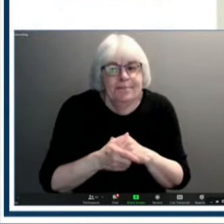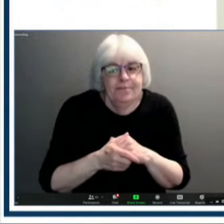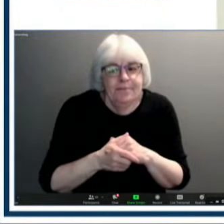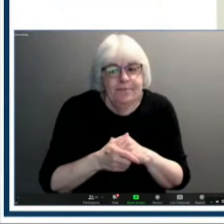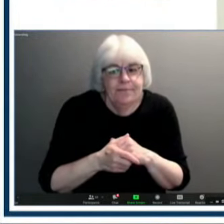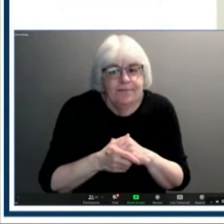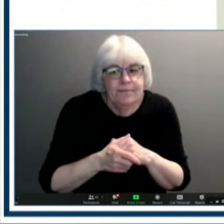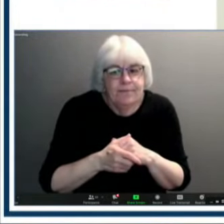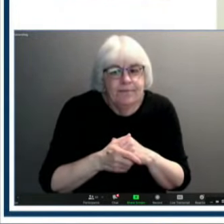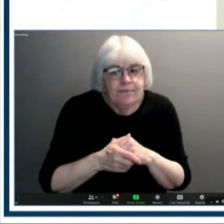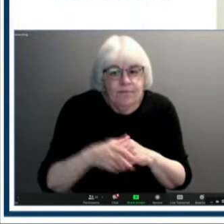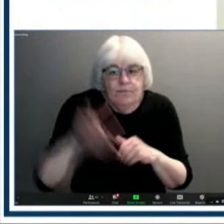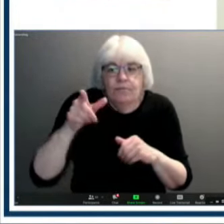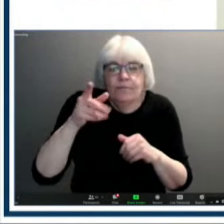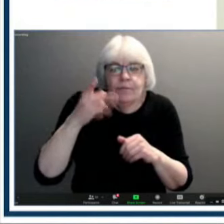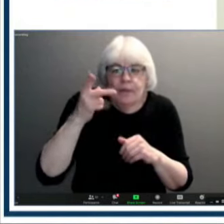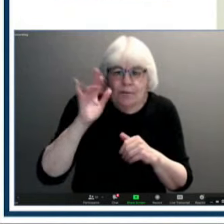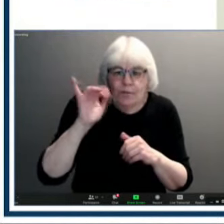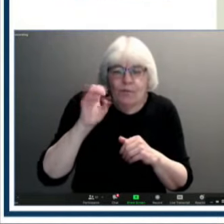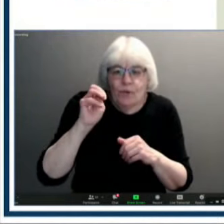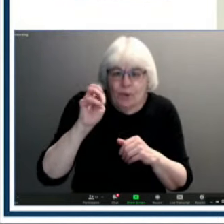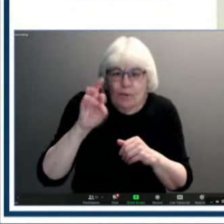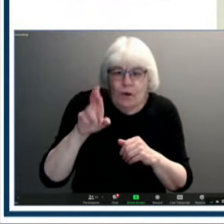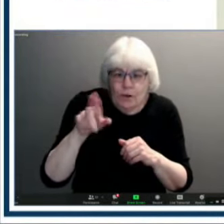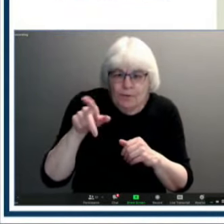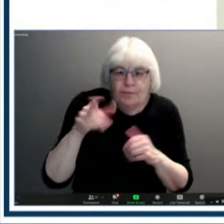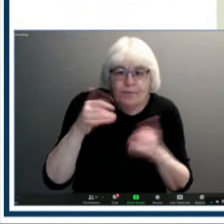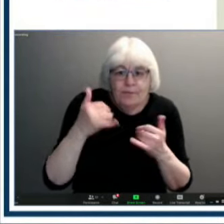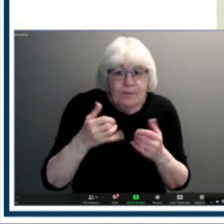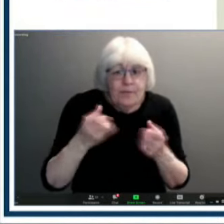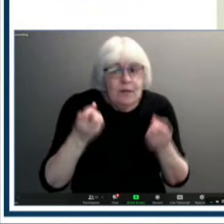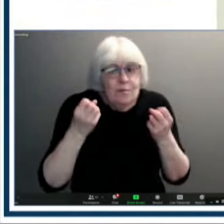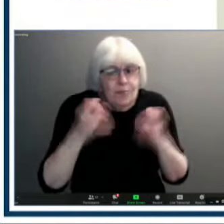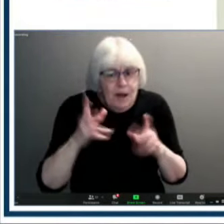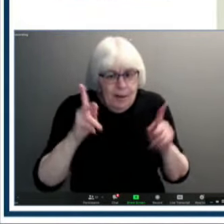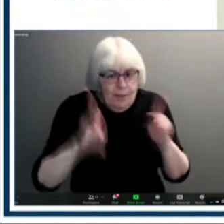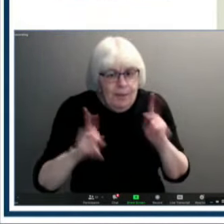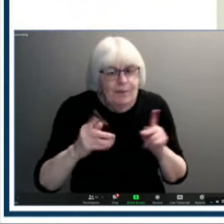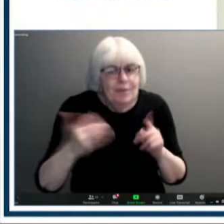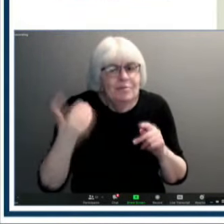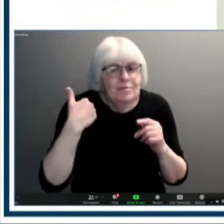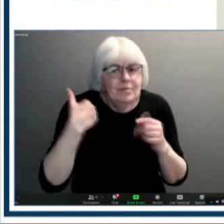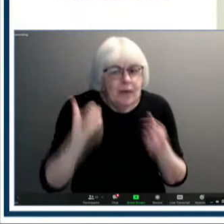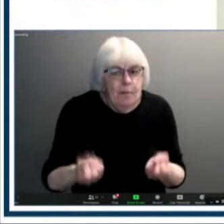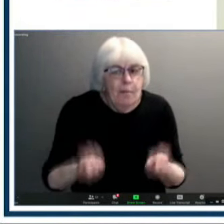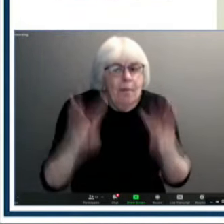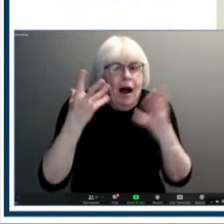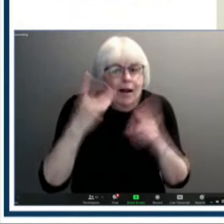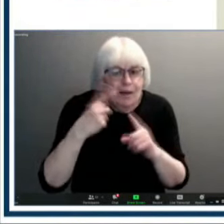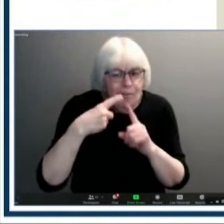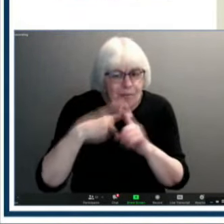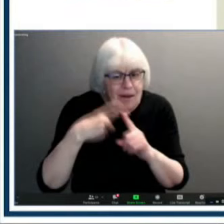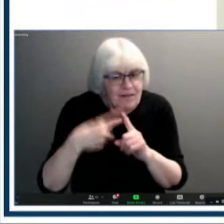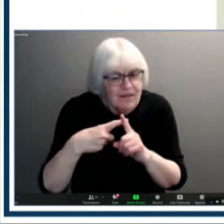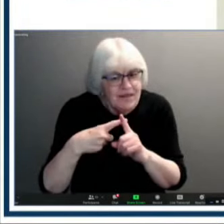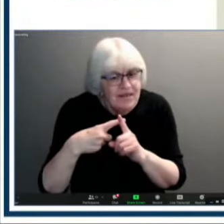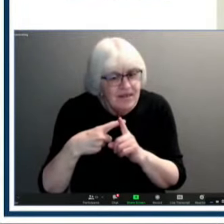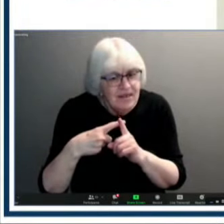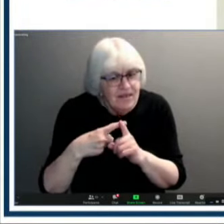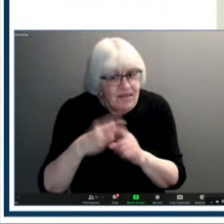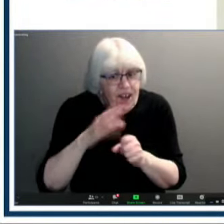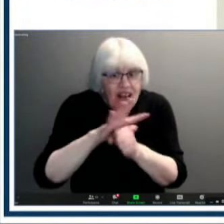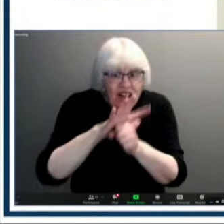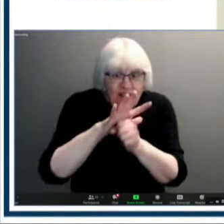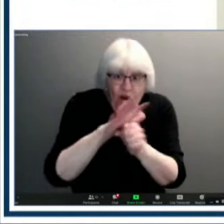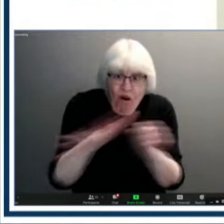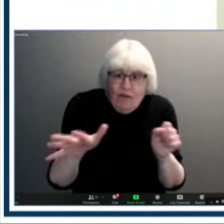one and stress it. So, because we do get questions about how many active cases. There's a lot of COVID in Nova Scotia. There's a lot of COVID in